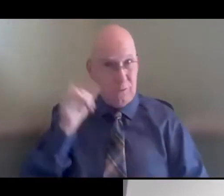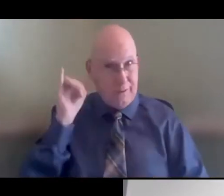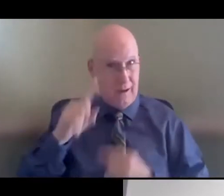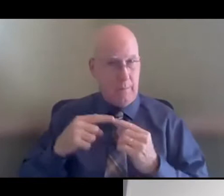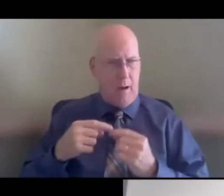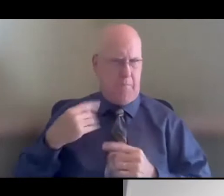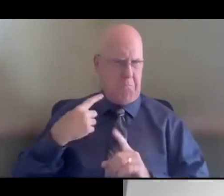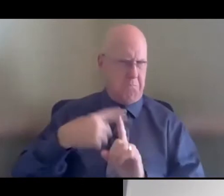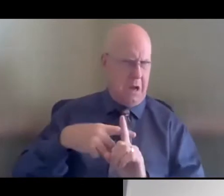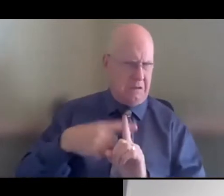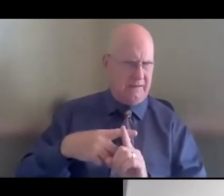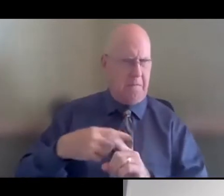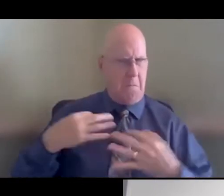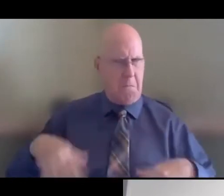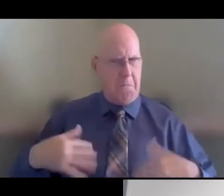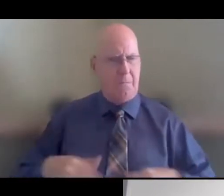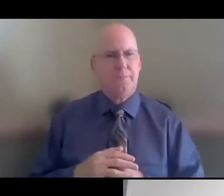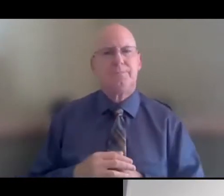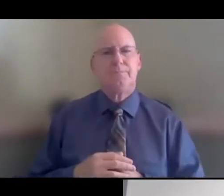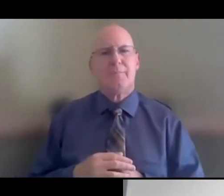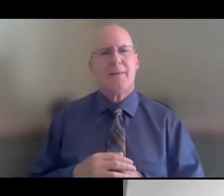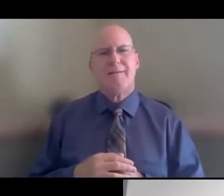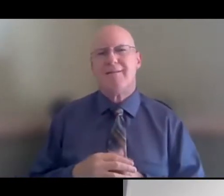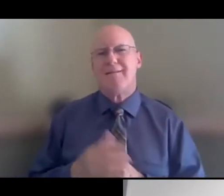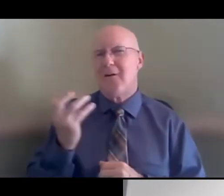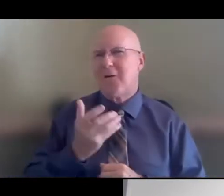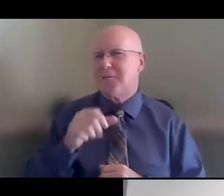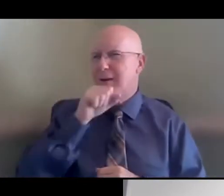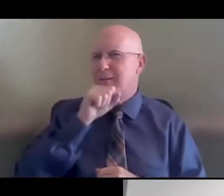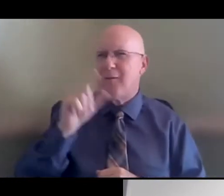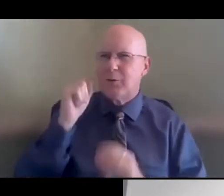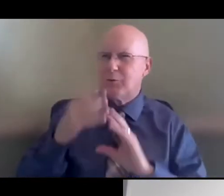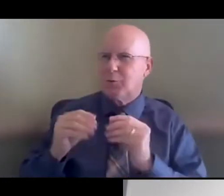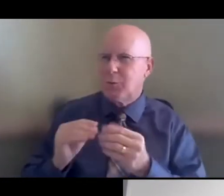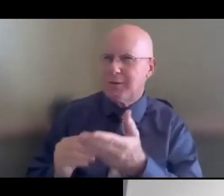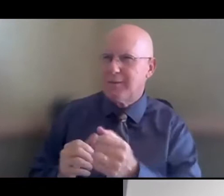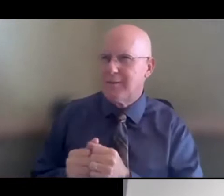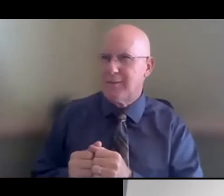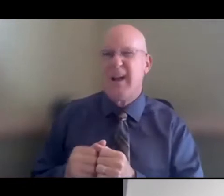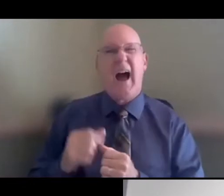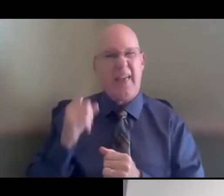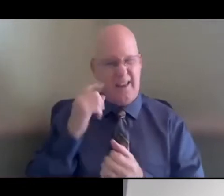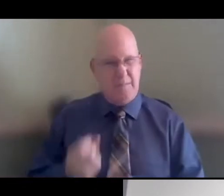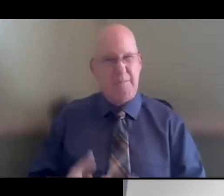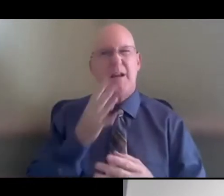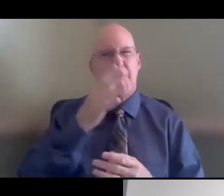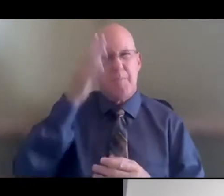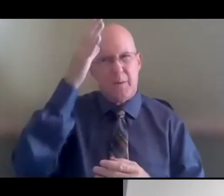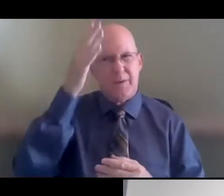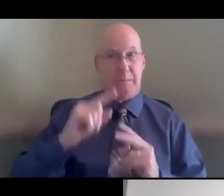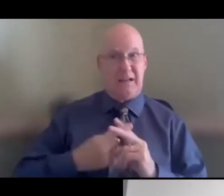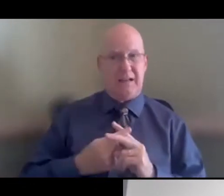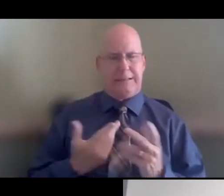That's awesome. I love hearing that story because I feel like a lot of parents probably are a little bit hesitant at first of, they've